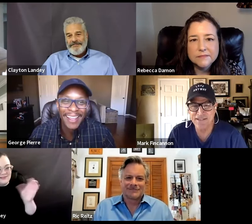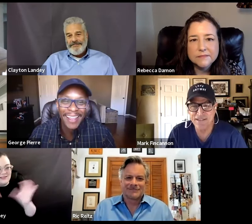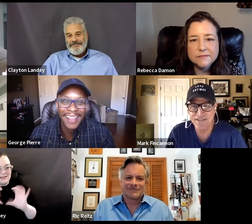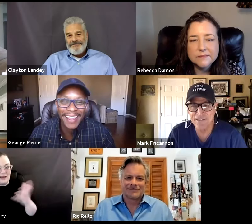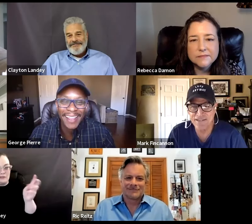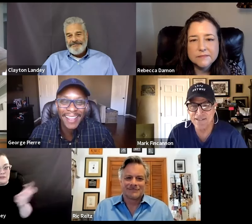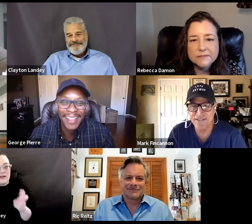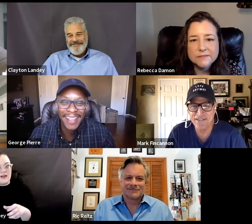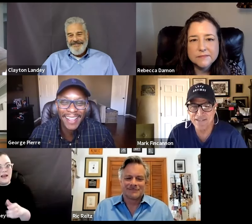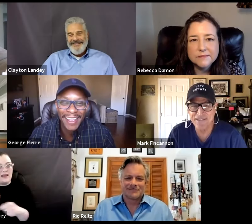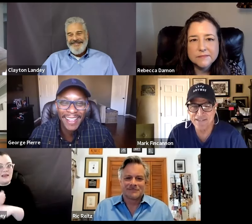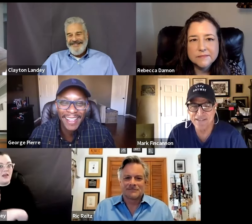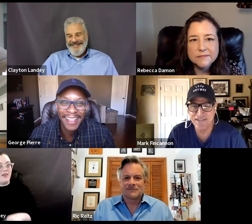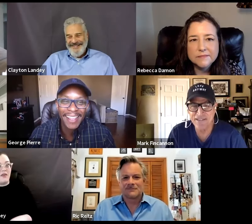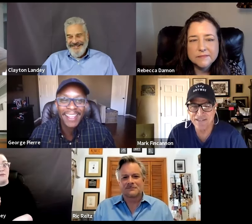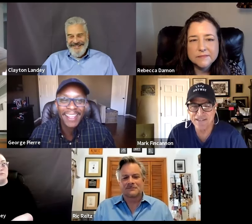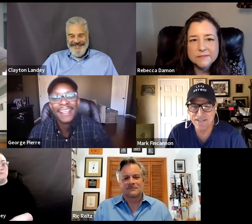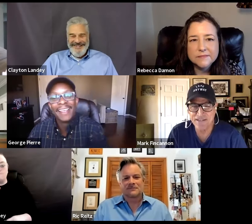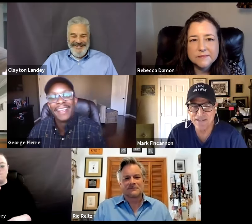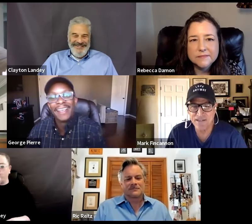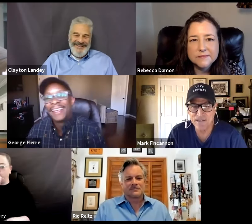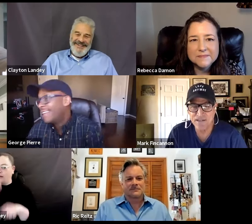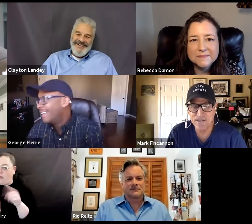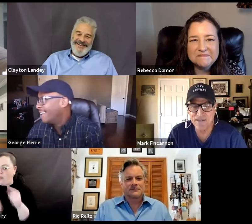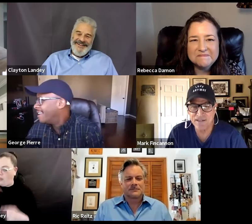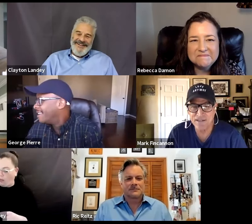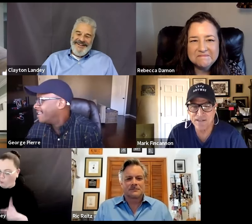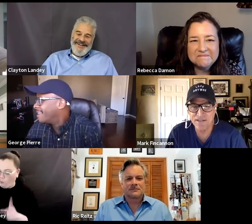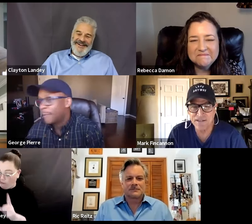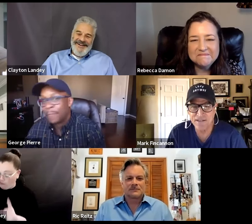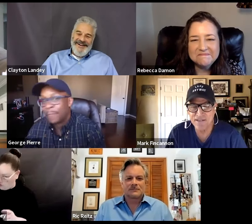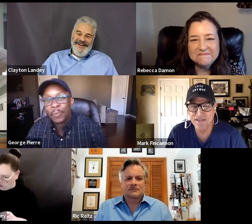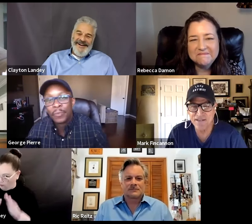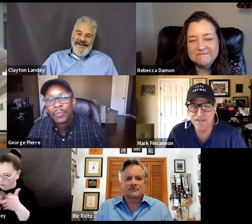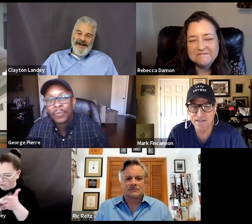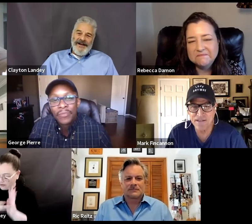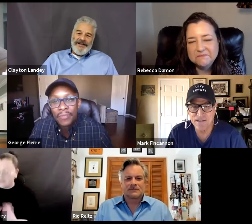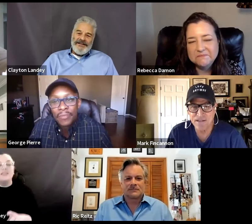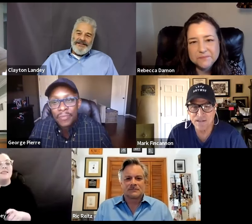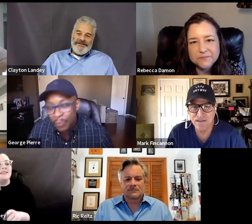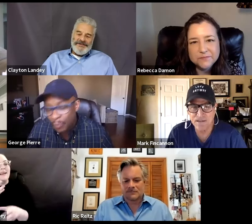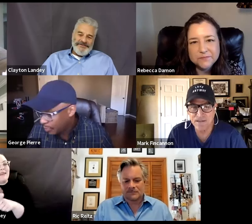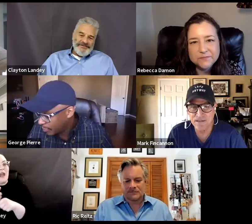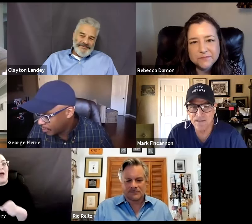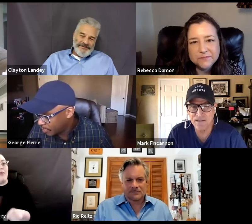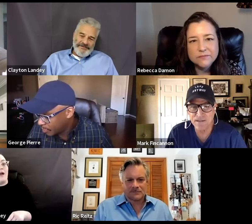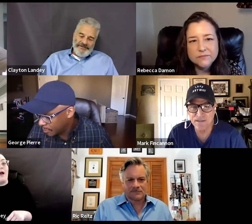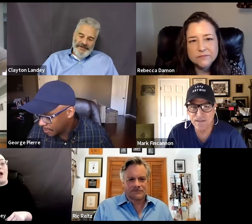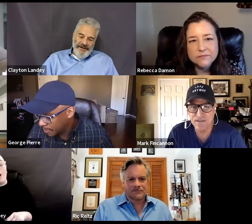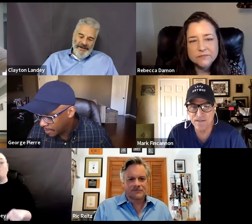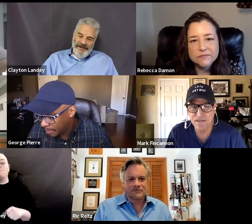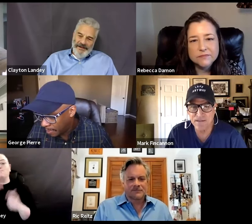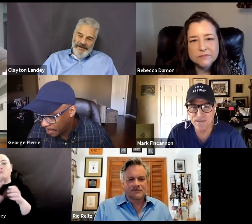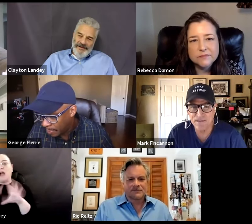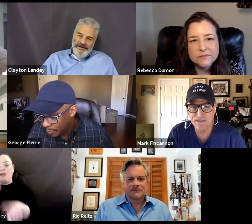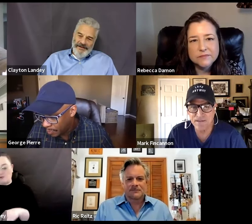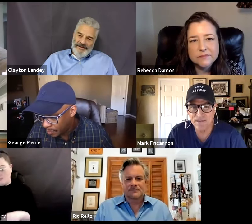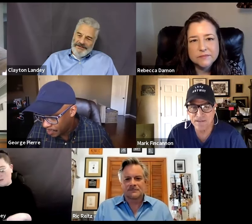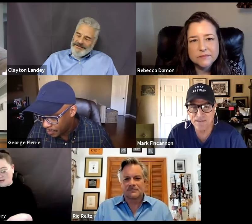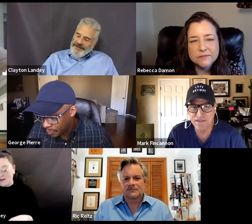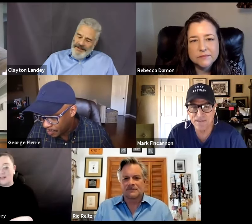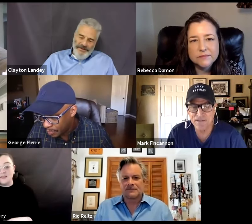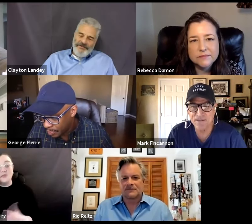that word here, but you know what that means. And the Rob Mello Studio, and so much more. Thank you so much for being here, Clayton. And why don't you